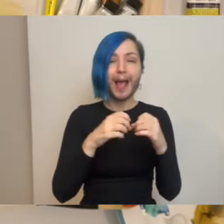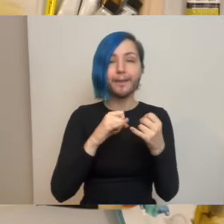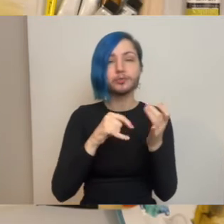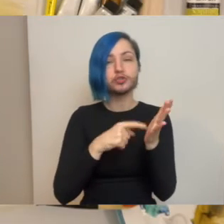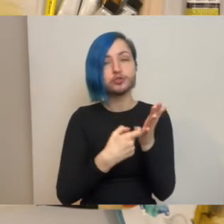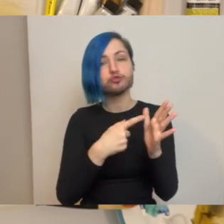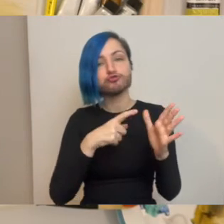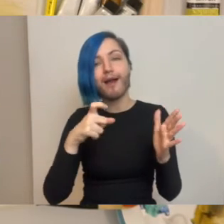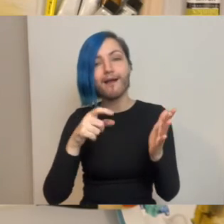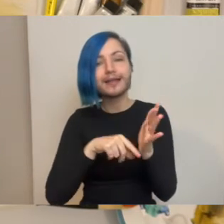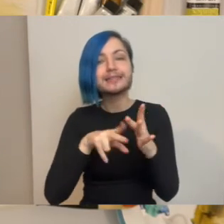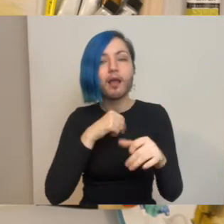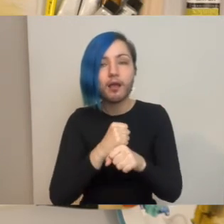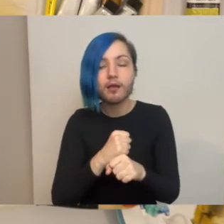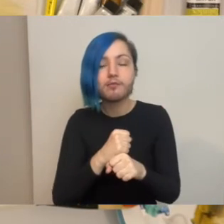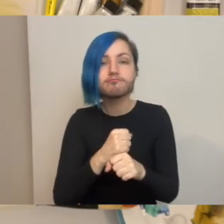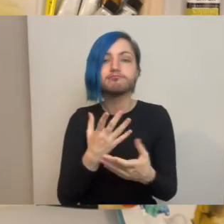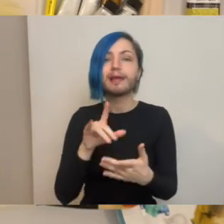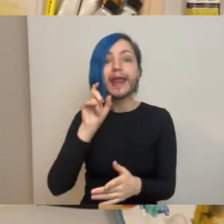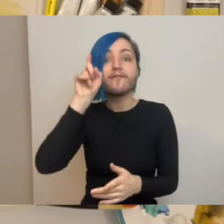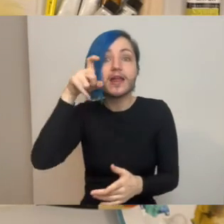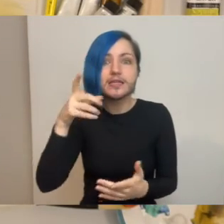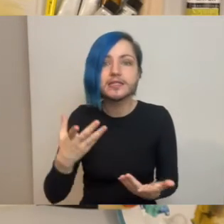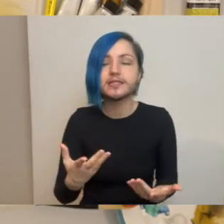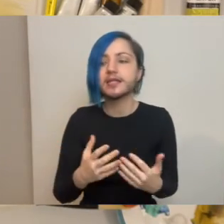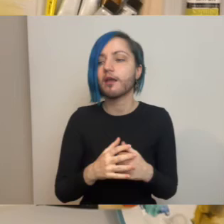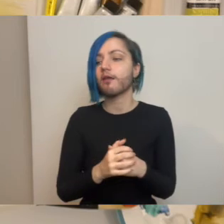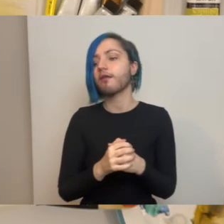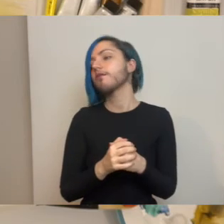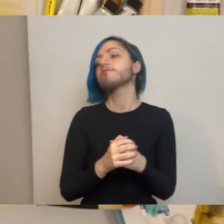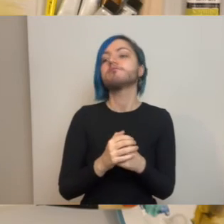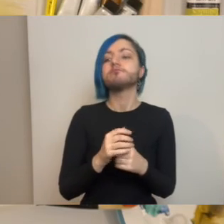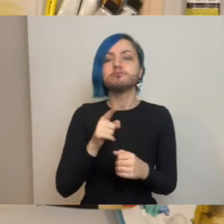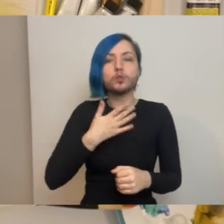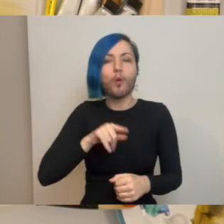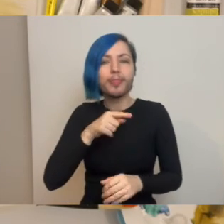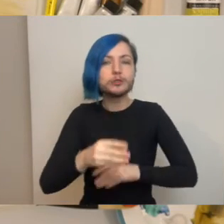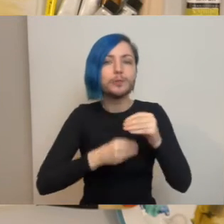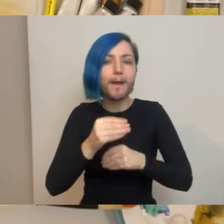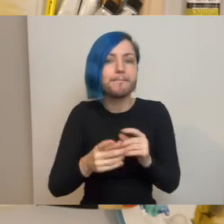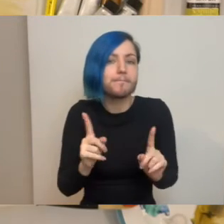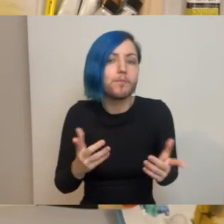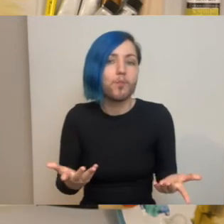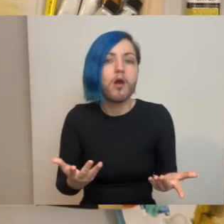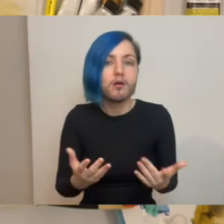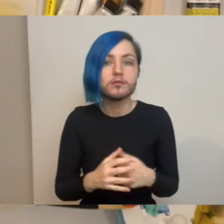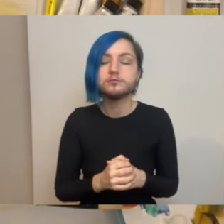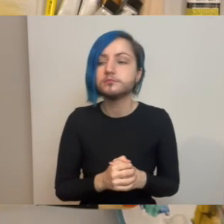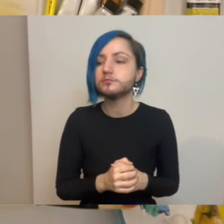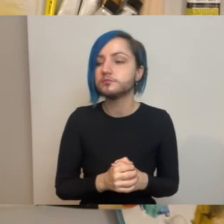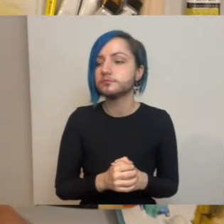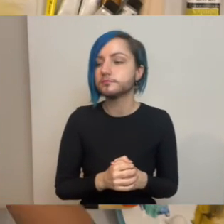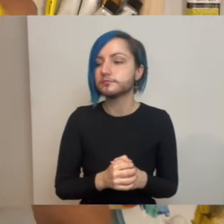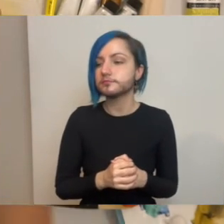spaces through the space. It's like it's chattering to you, like birds